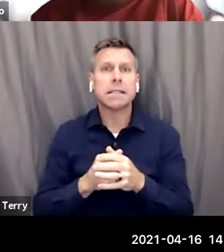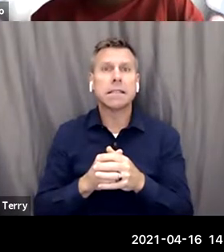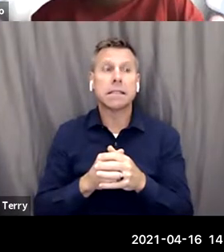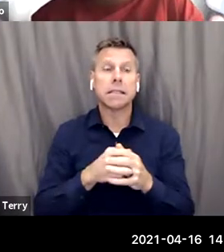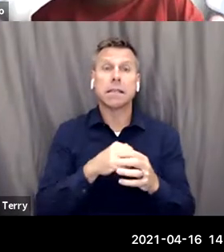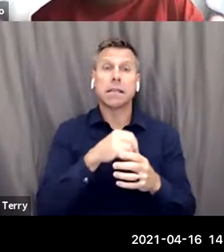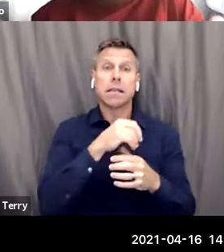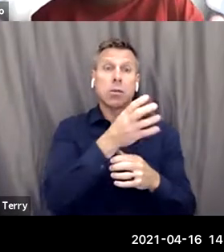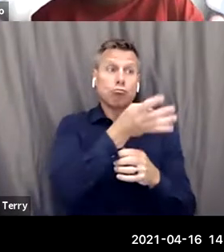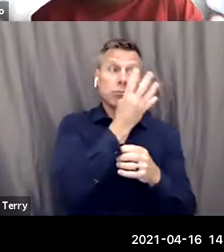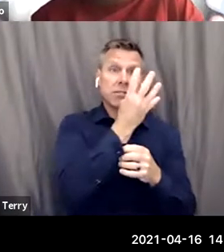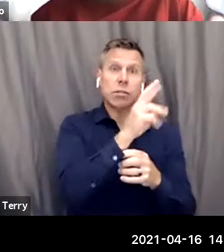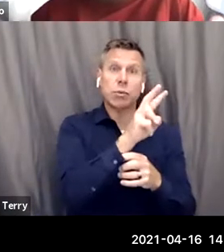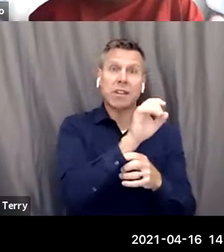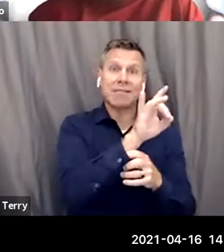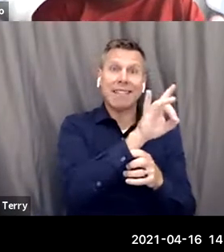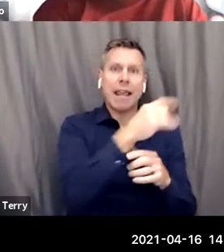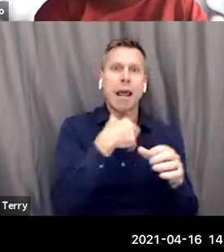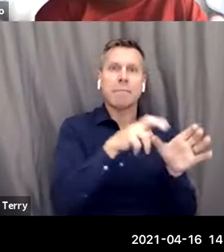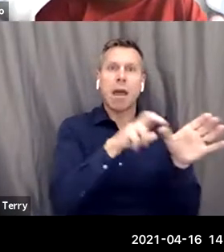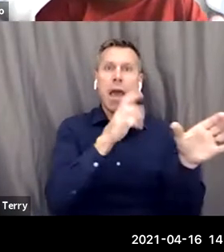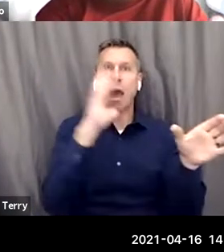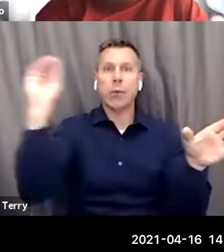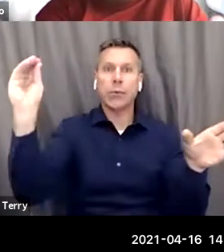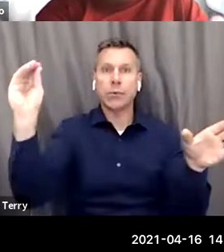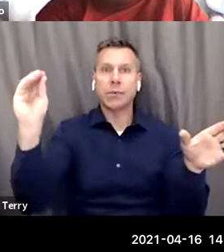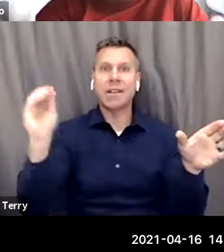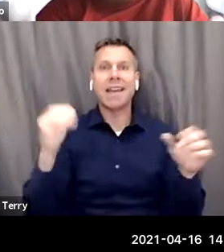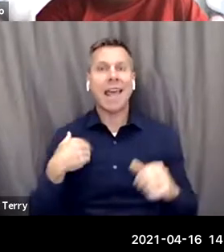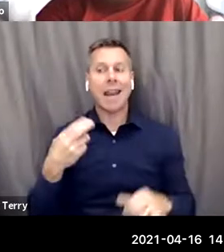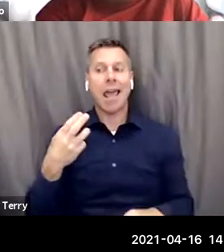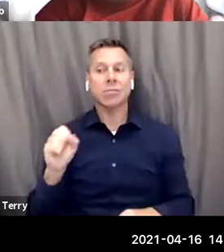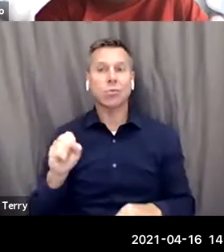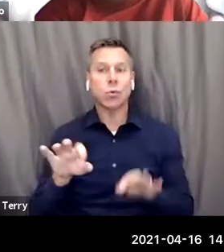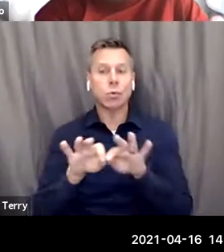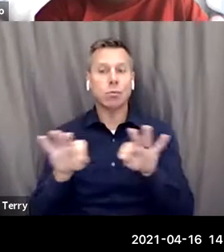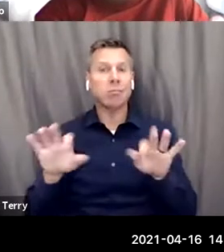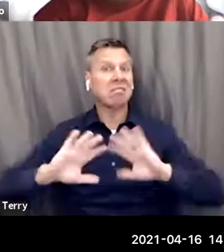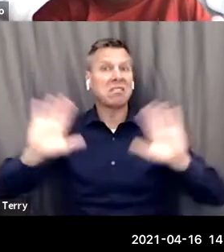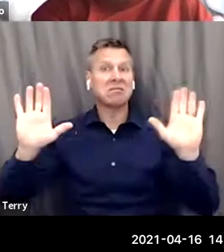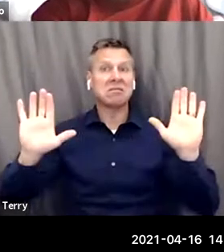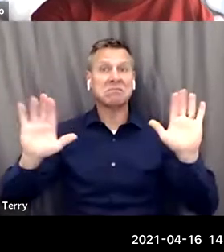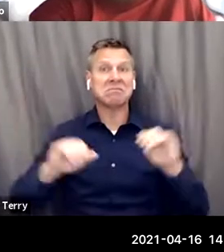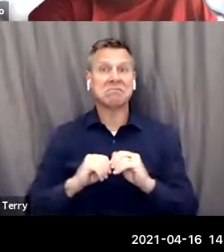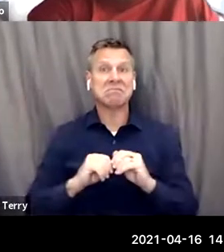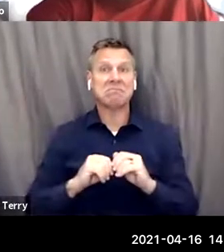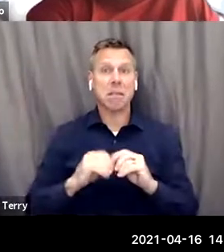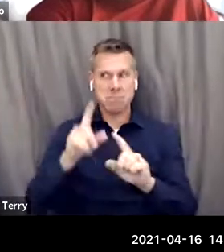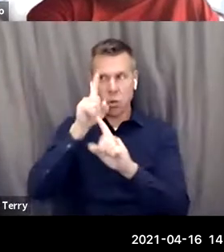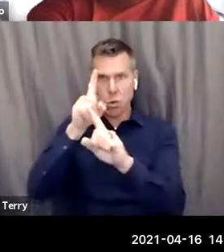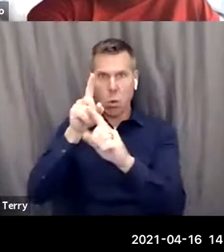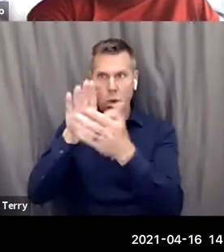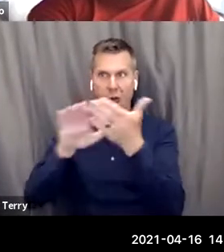prison, and I came home with a high school diploma. I had no intention of going to college.